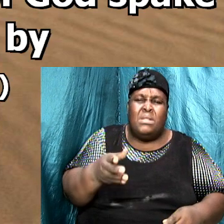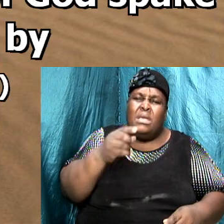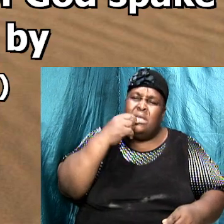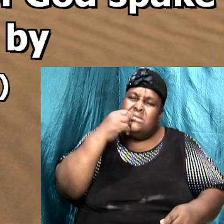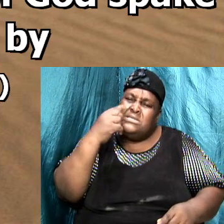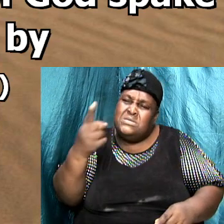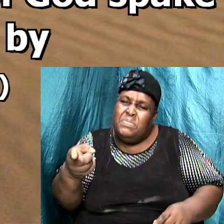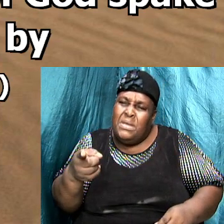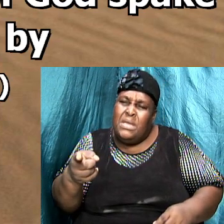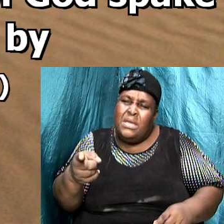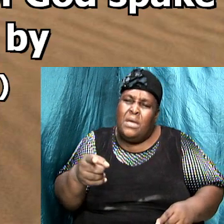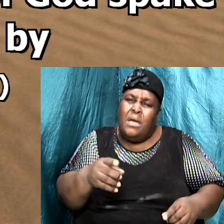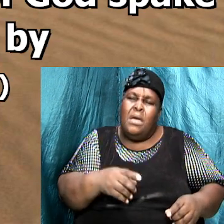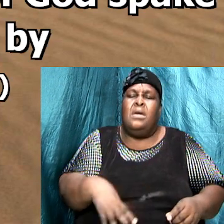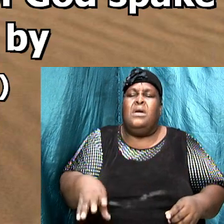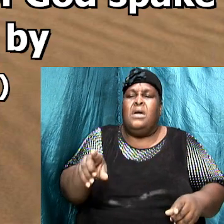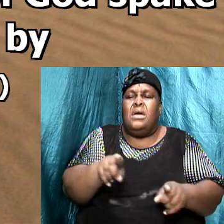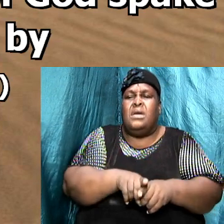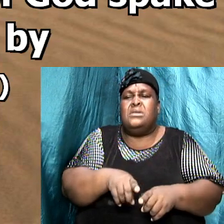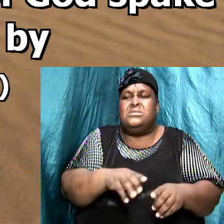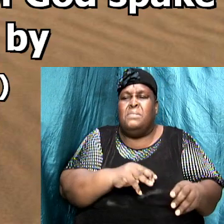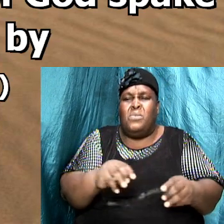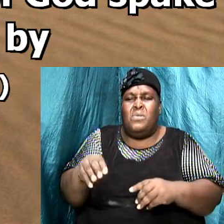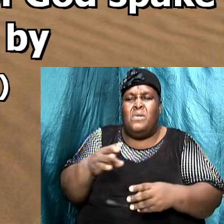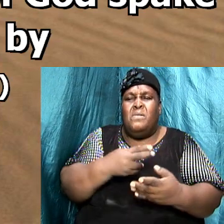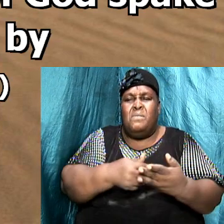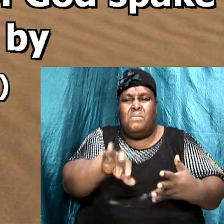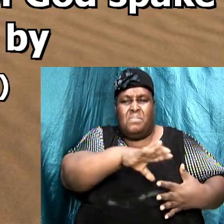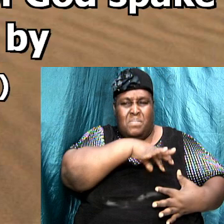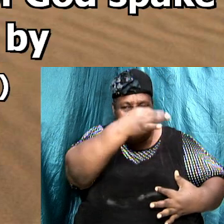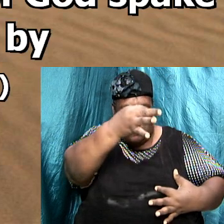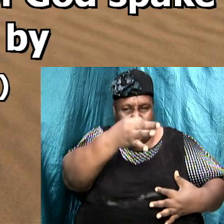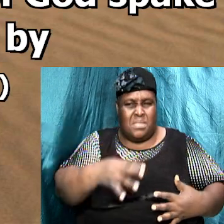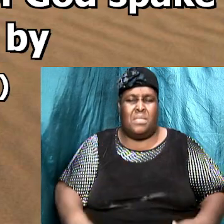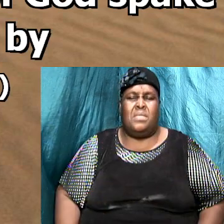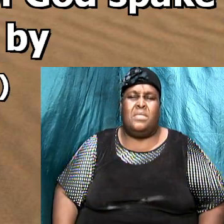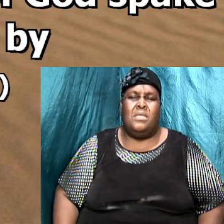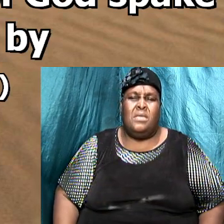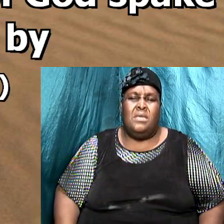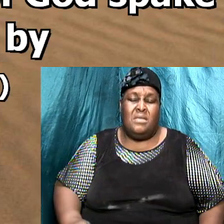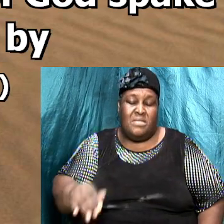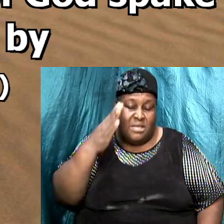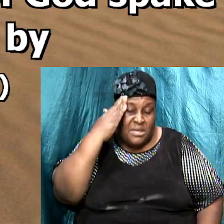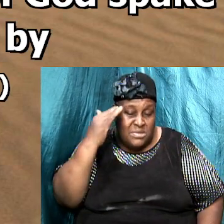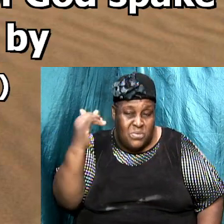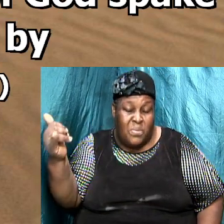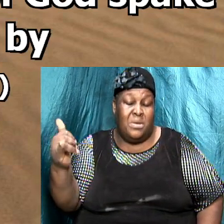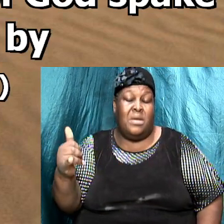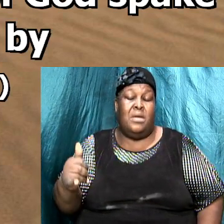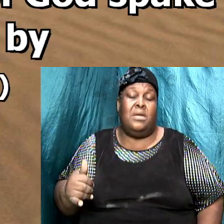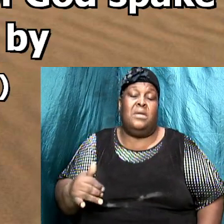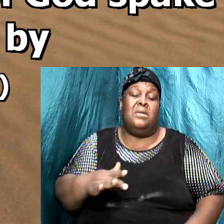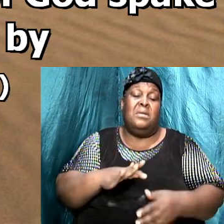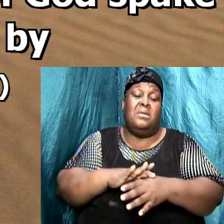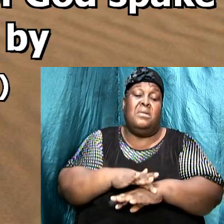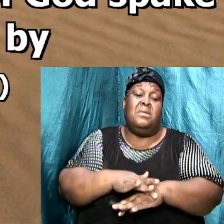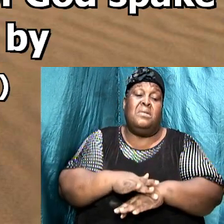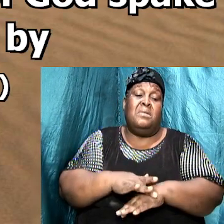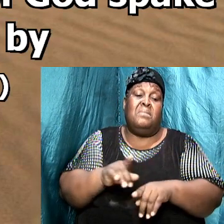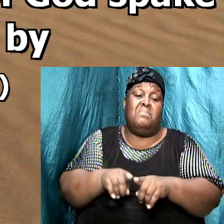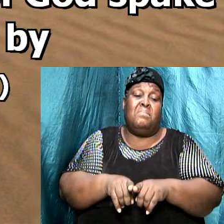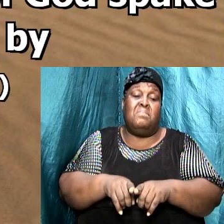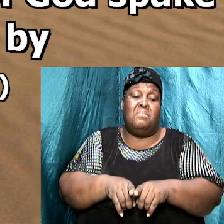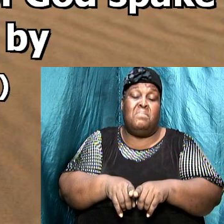spake as they were moved upon by the Holy Ghost. And that is why we mentioned earlier on, as we wrap